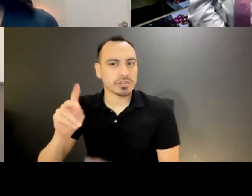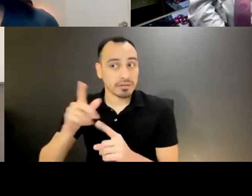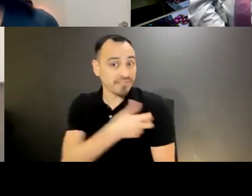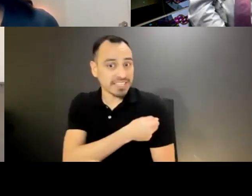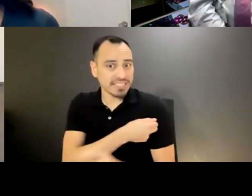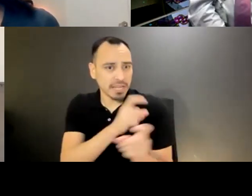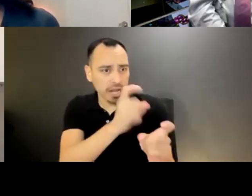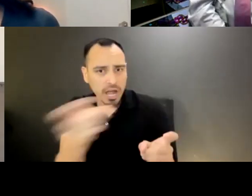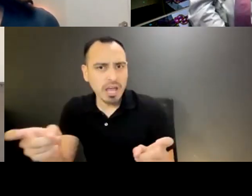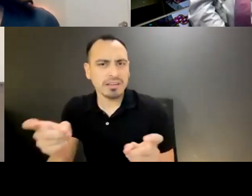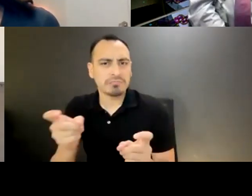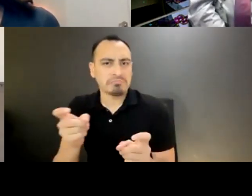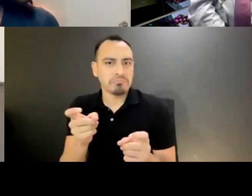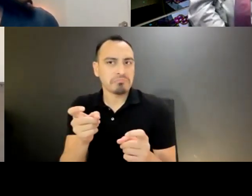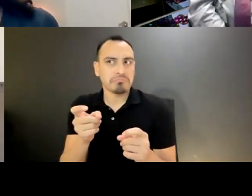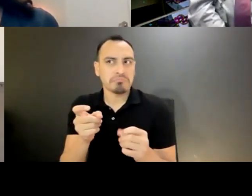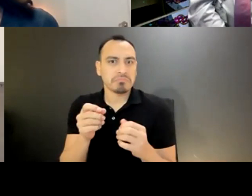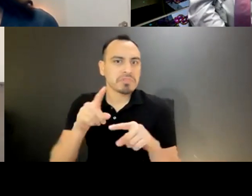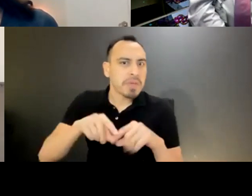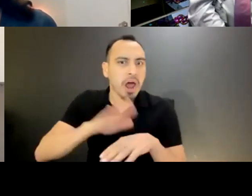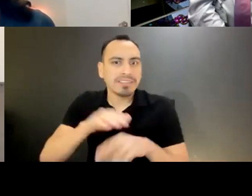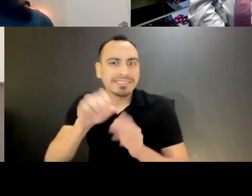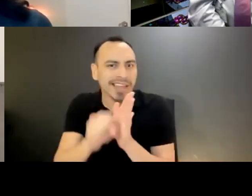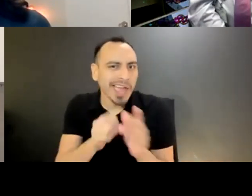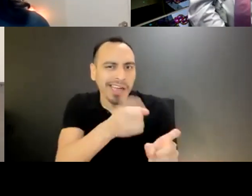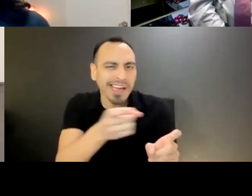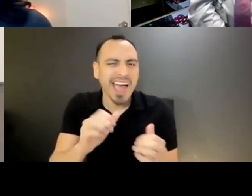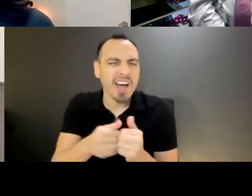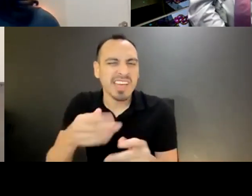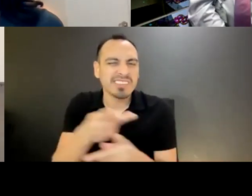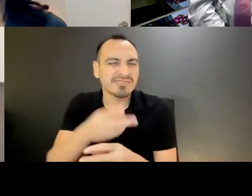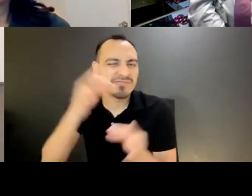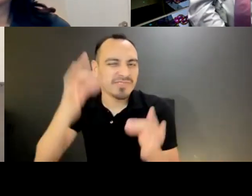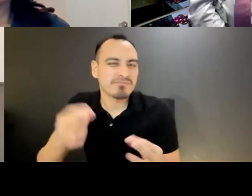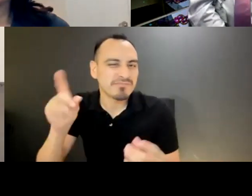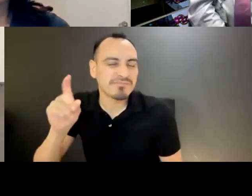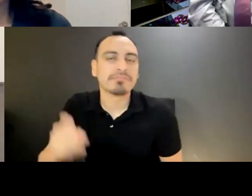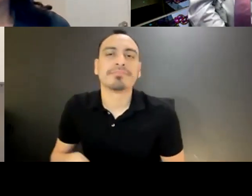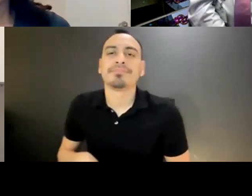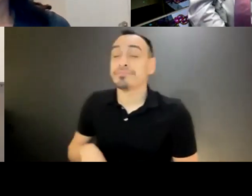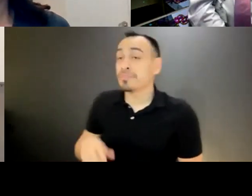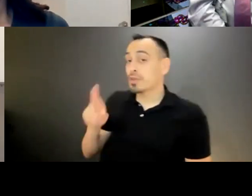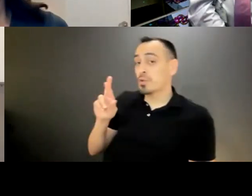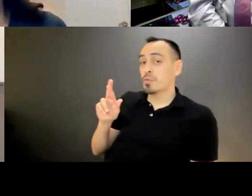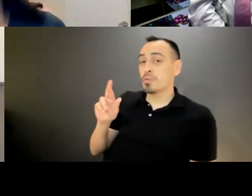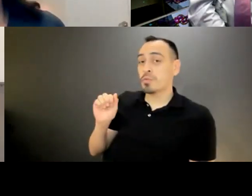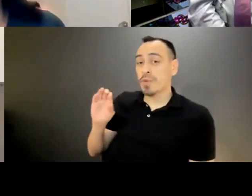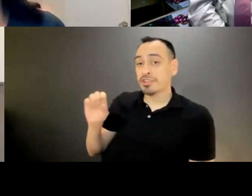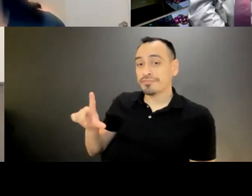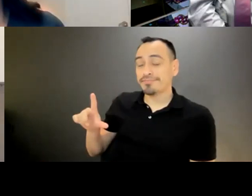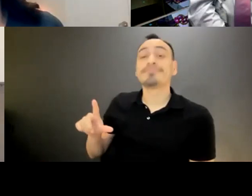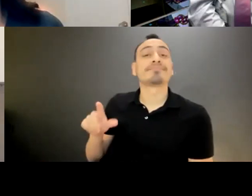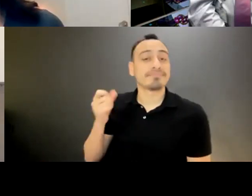You want to take that one, Rachel? Sure. Yeah, so each week the state